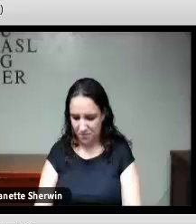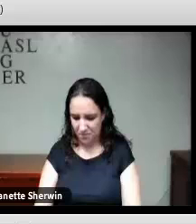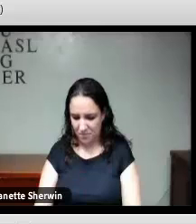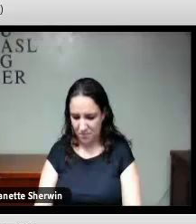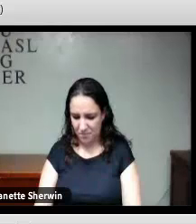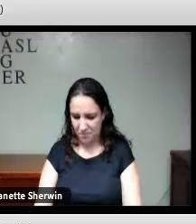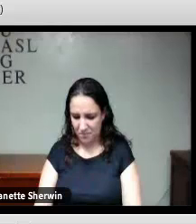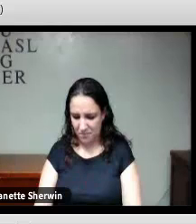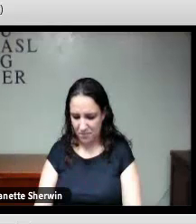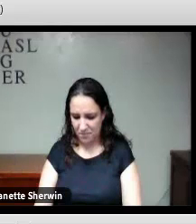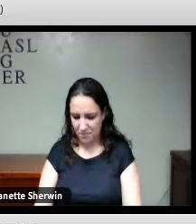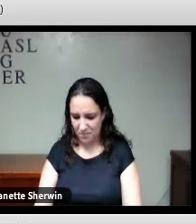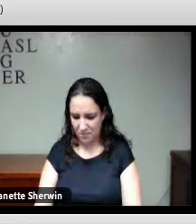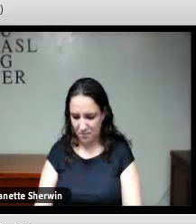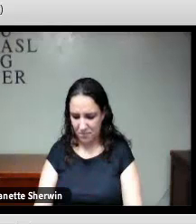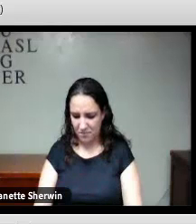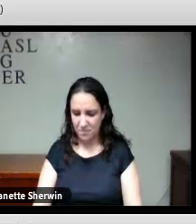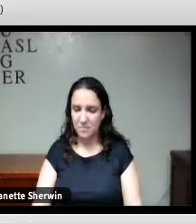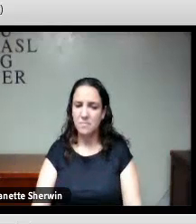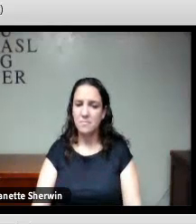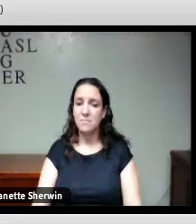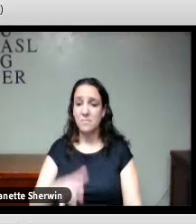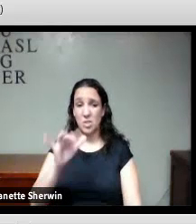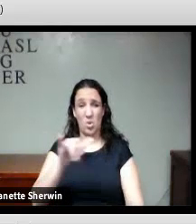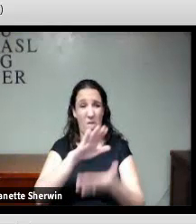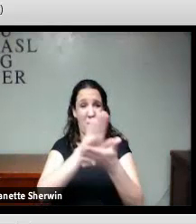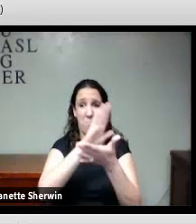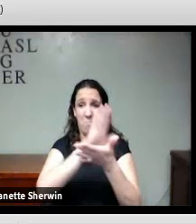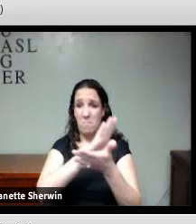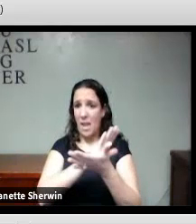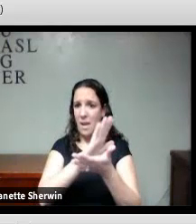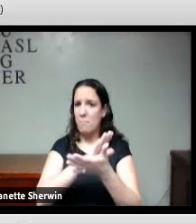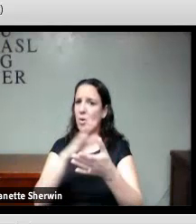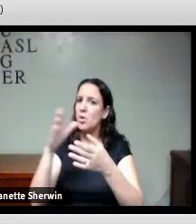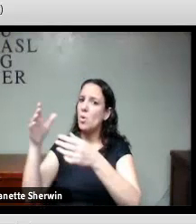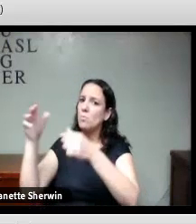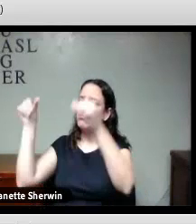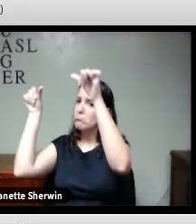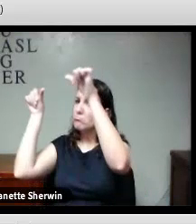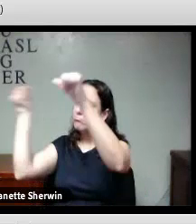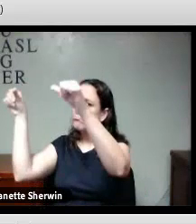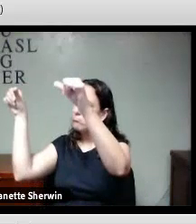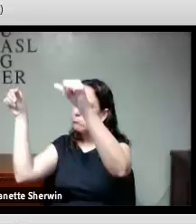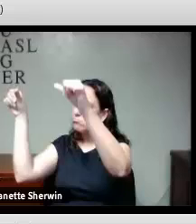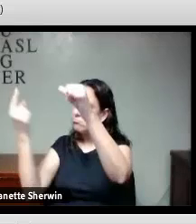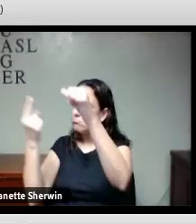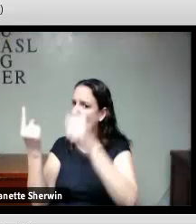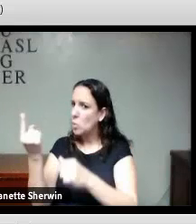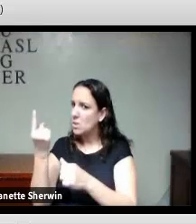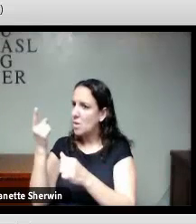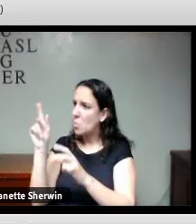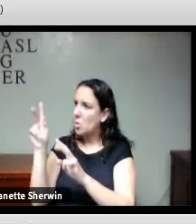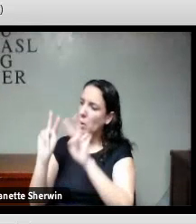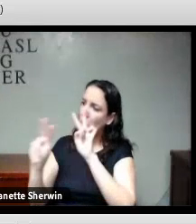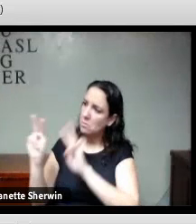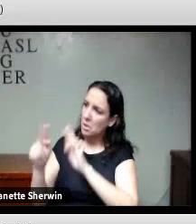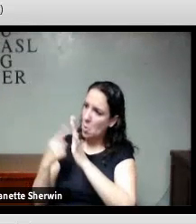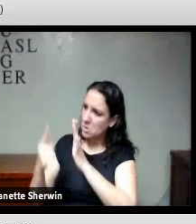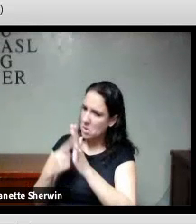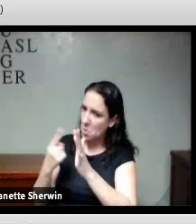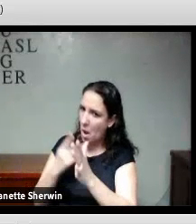suggest that you take this handout today and put it somewhere where you can just refresh yourself occasionally. Pull it out every